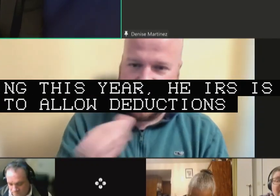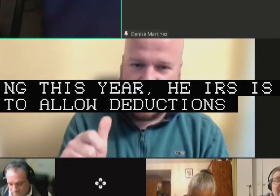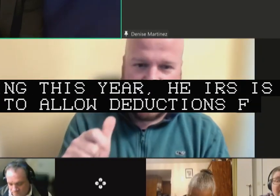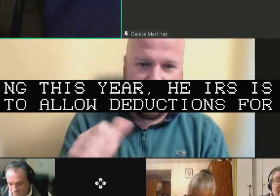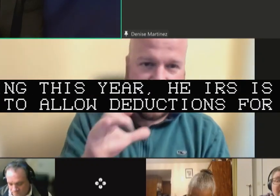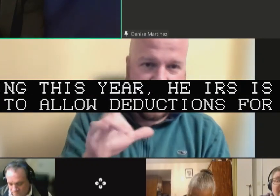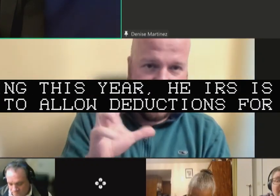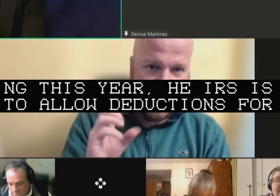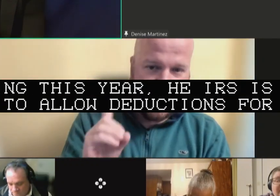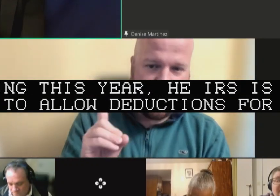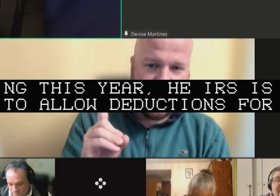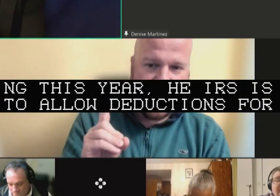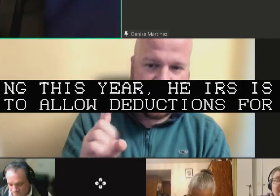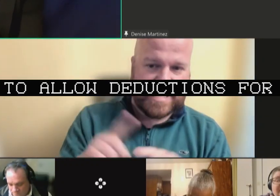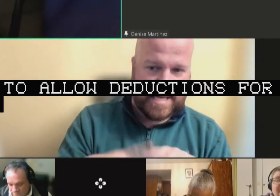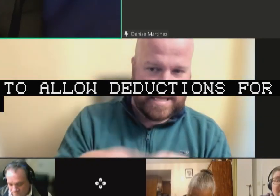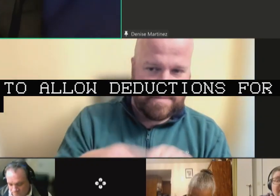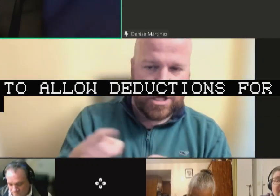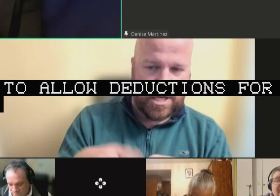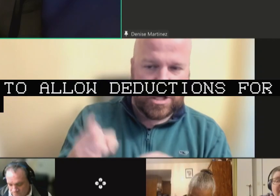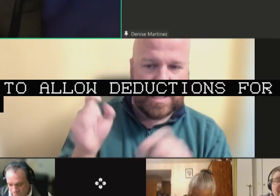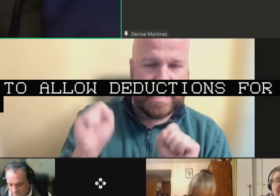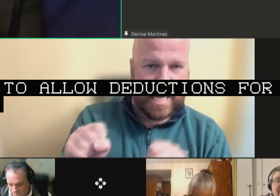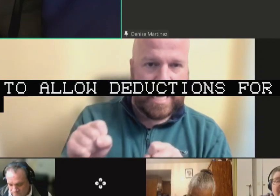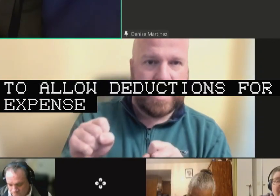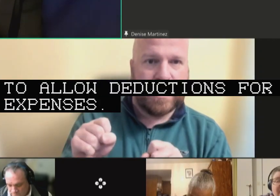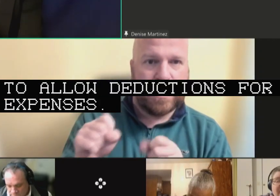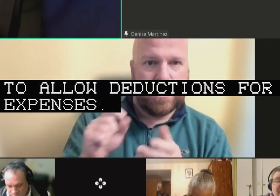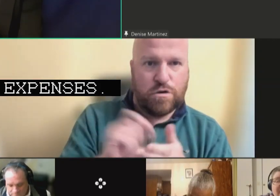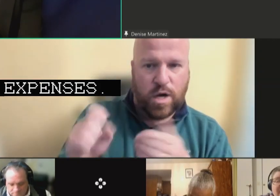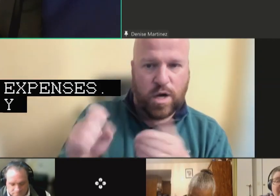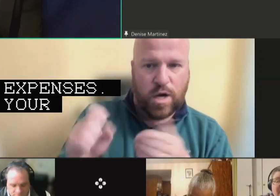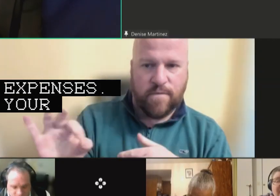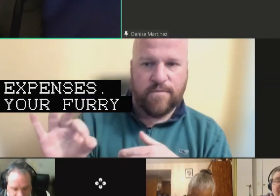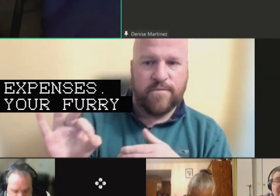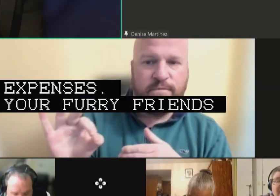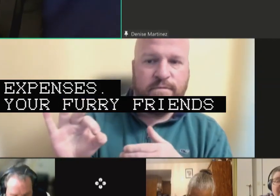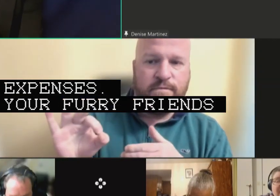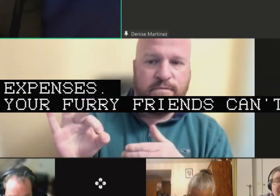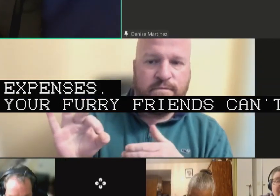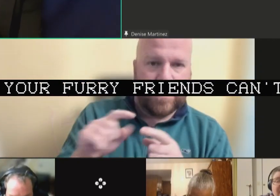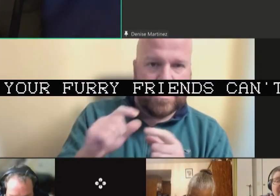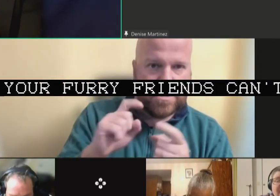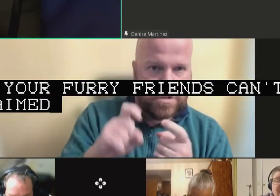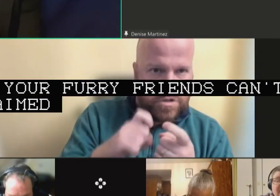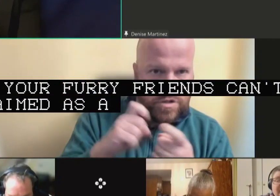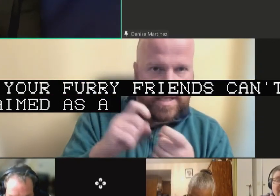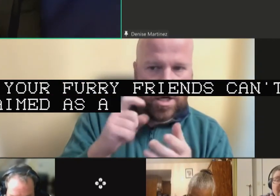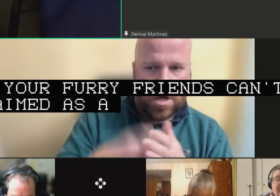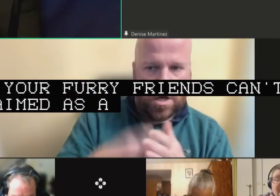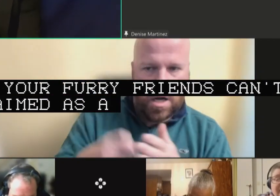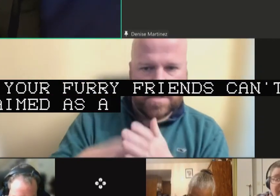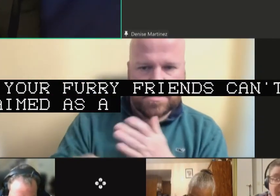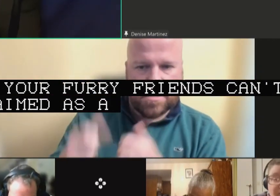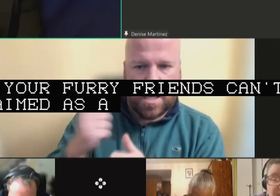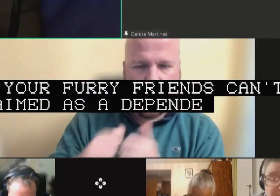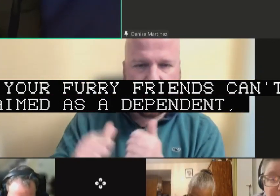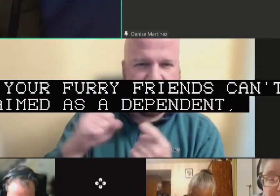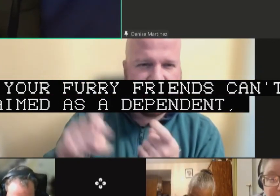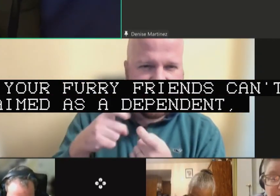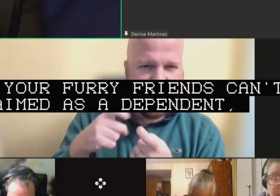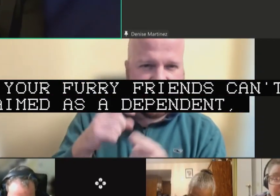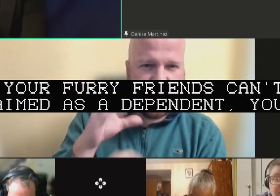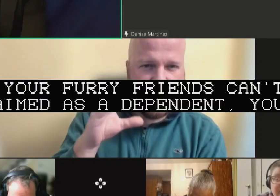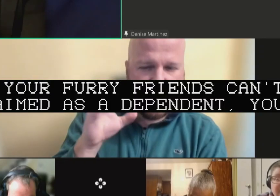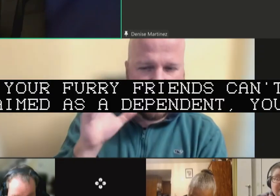While your furry friend can't be claimed as a dependent, you can write off certain